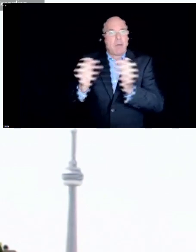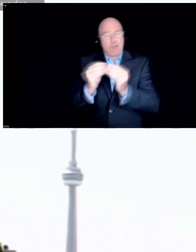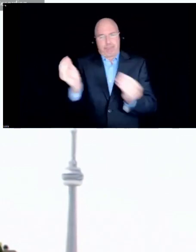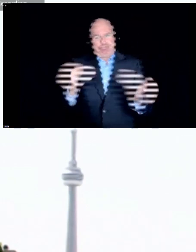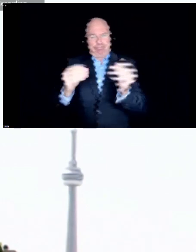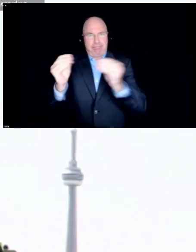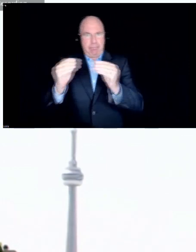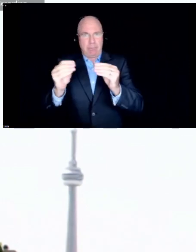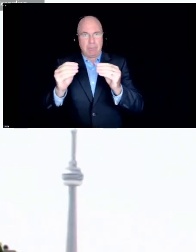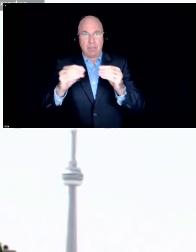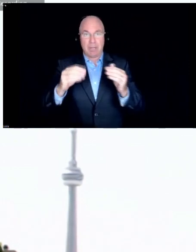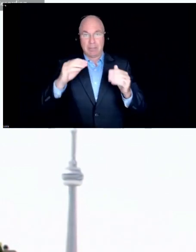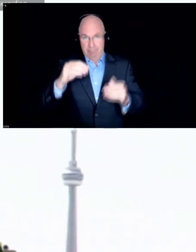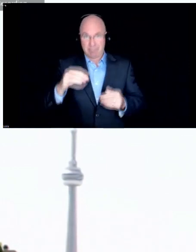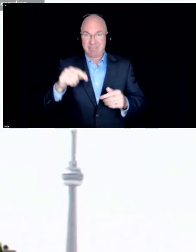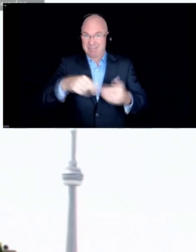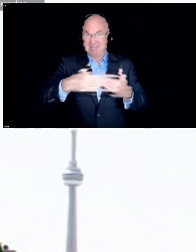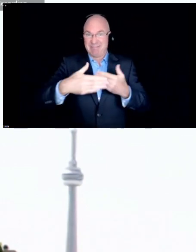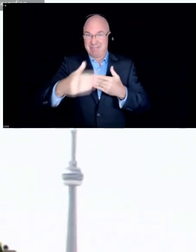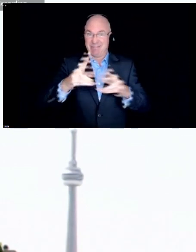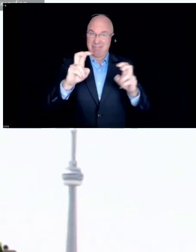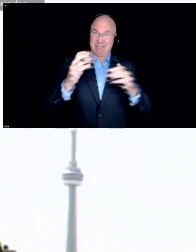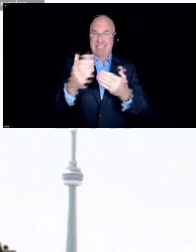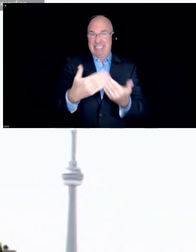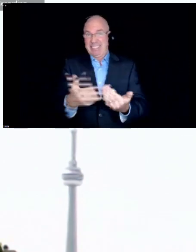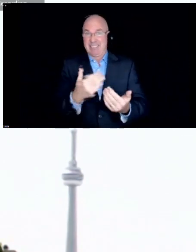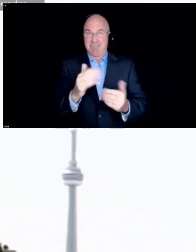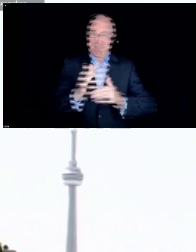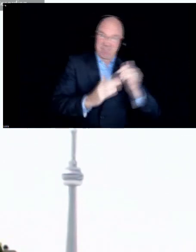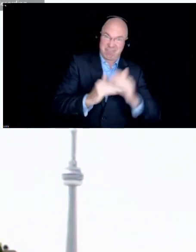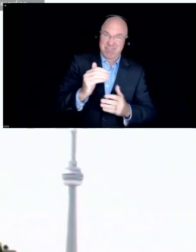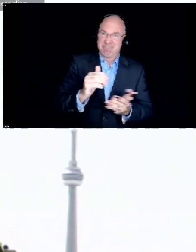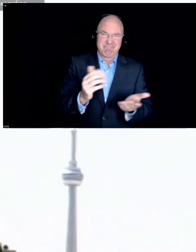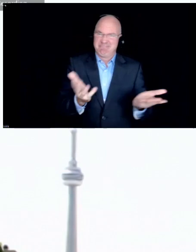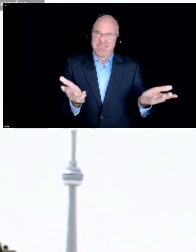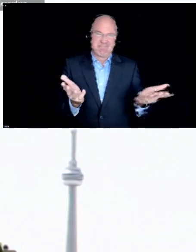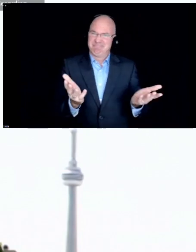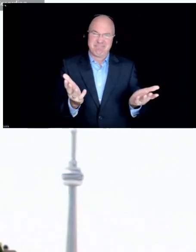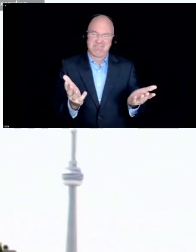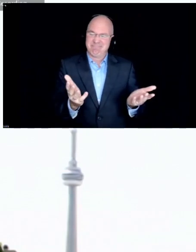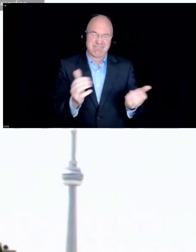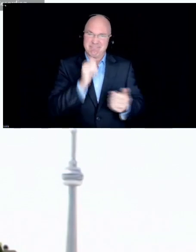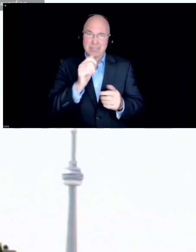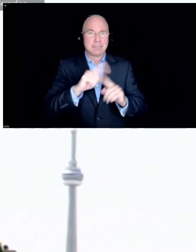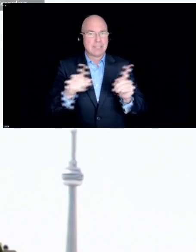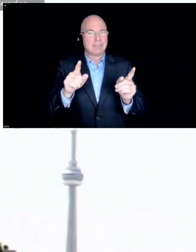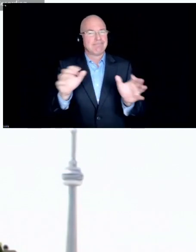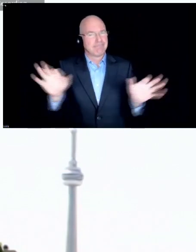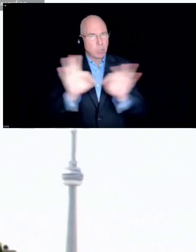expect this to be easy or comfortable, but it is essential and overdue.